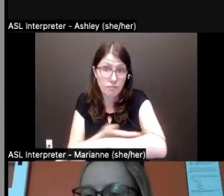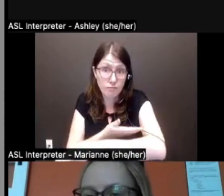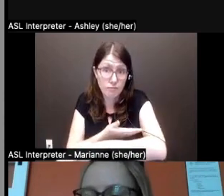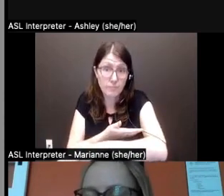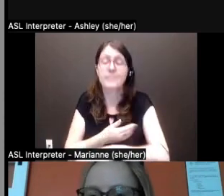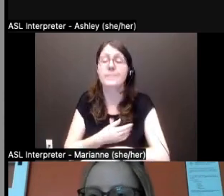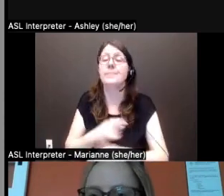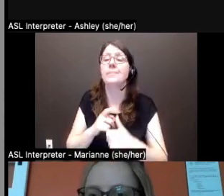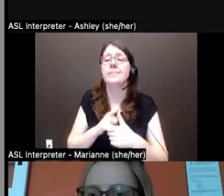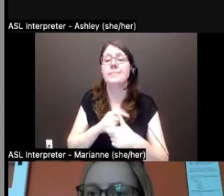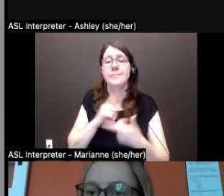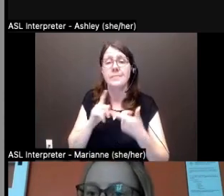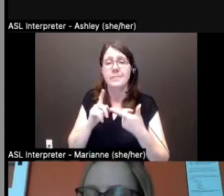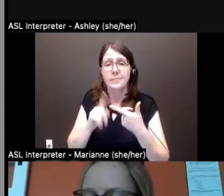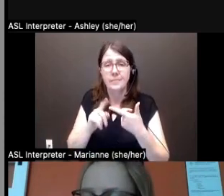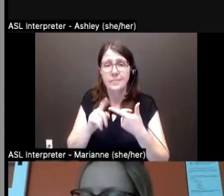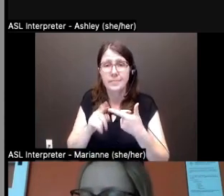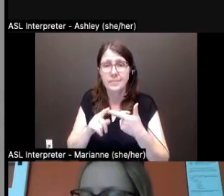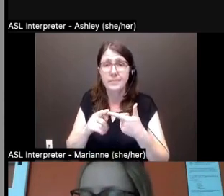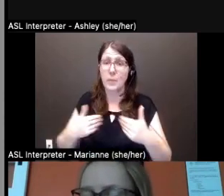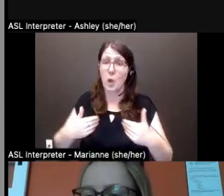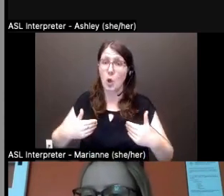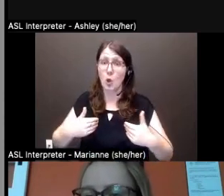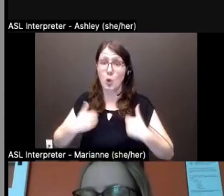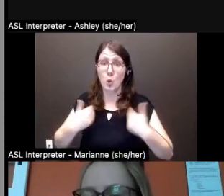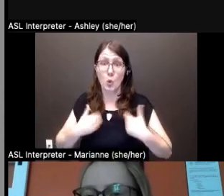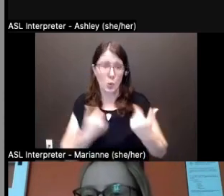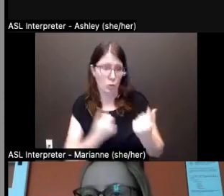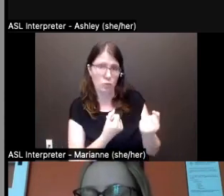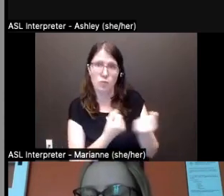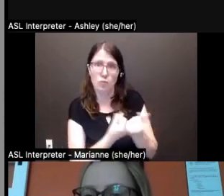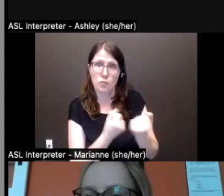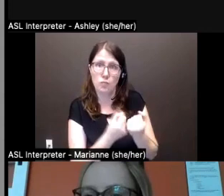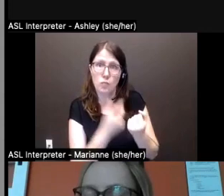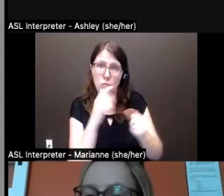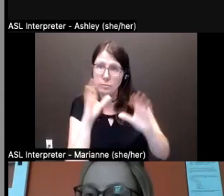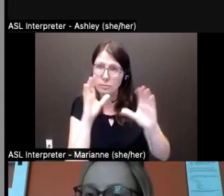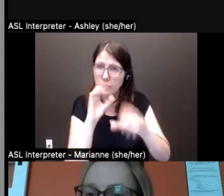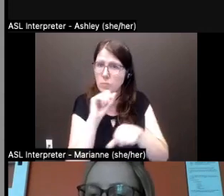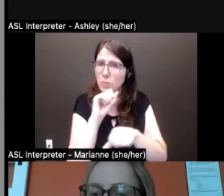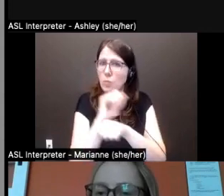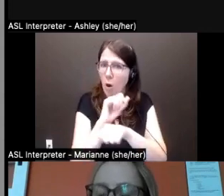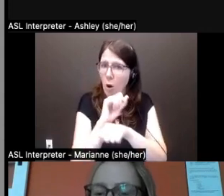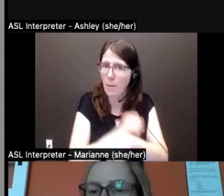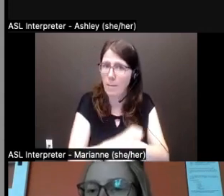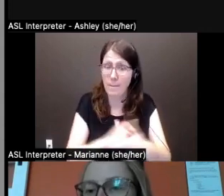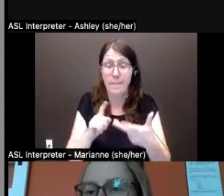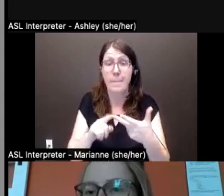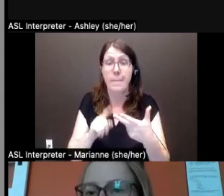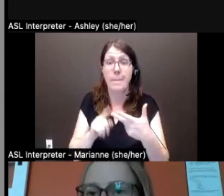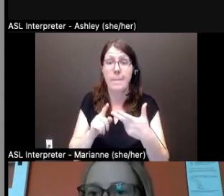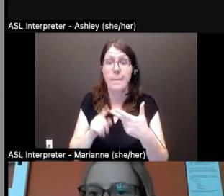program, as well as a youth employment program, a financial empowerment program for